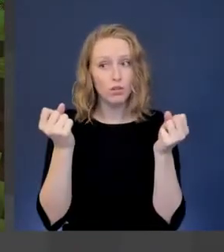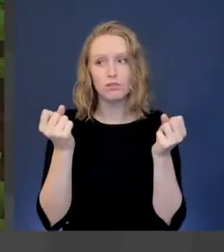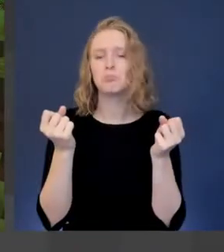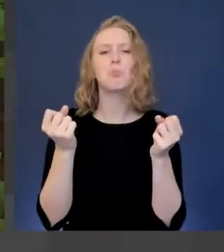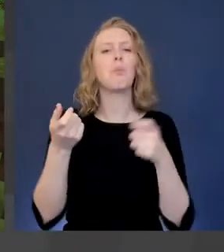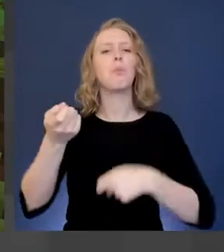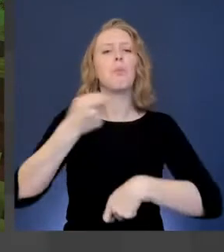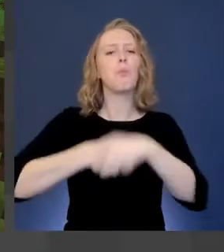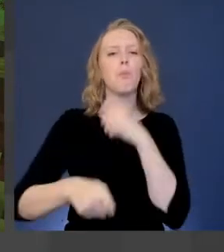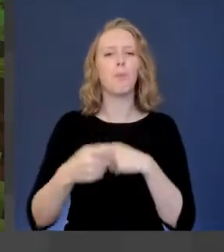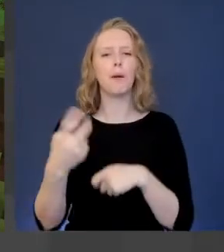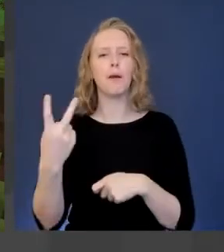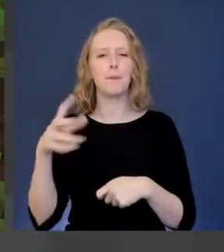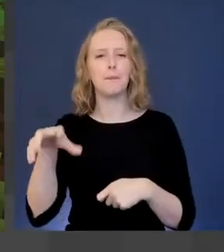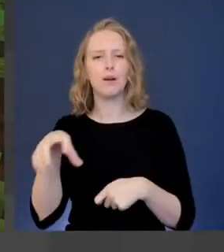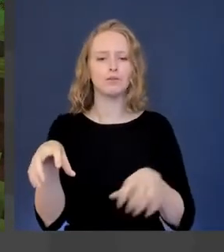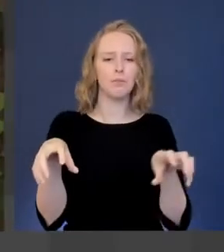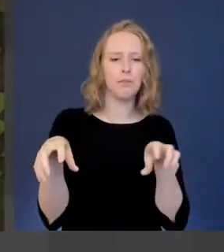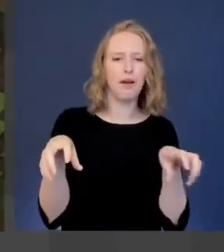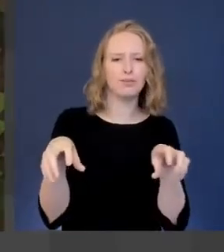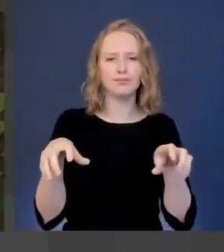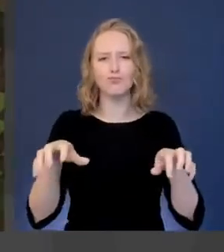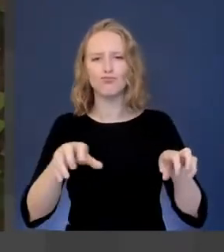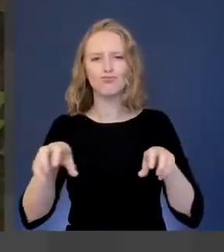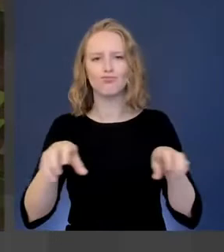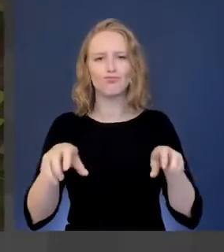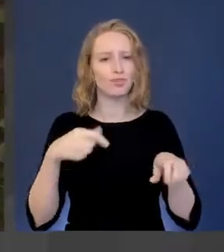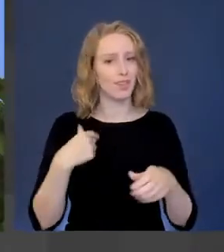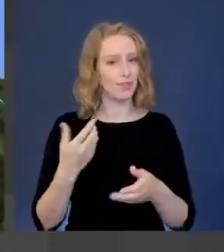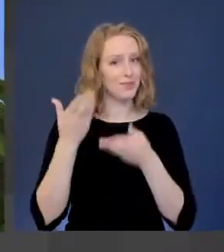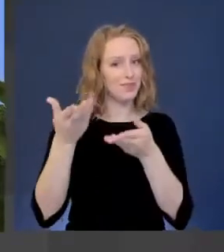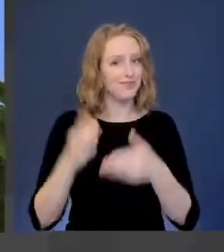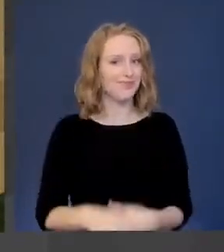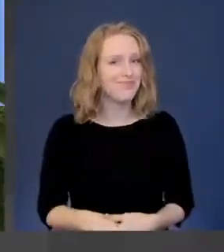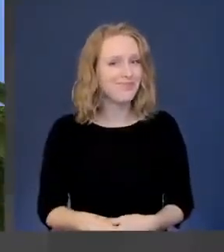shot at home. I actually recommend it.